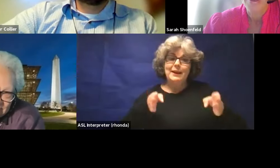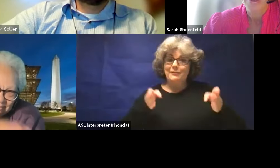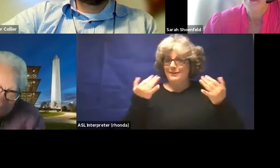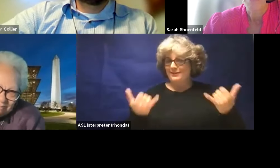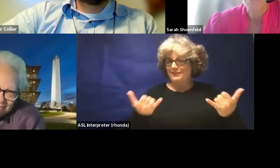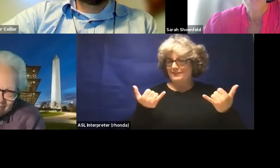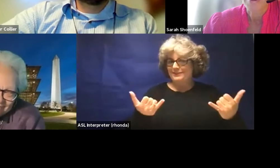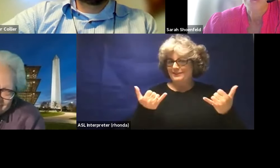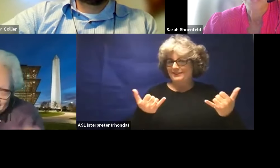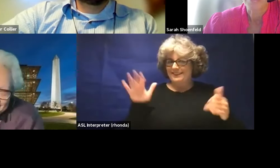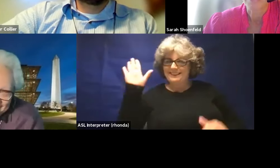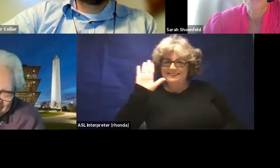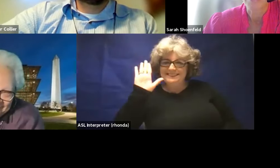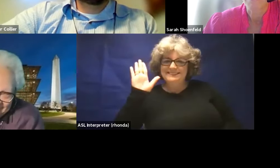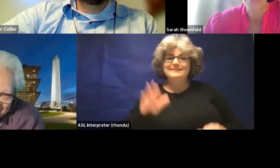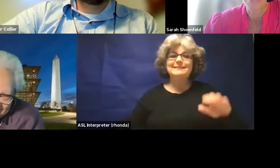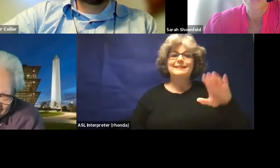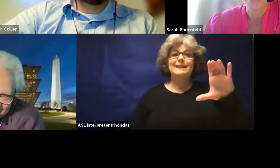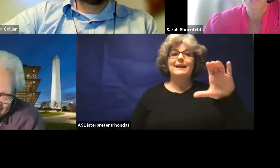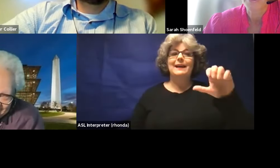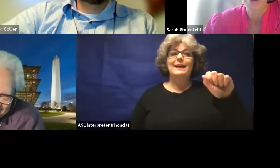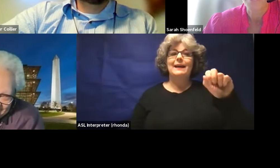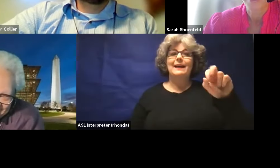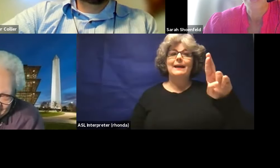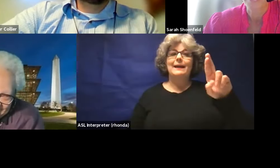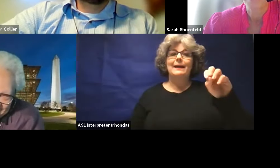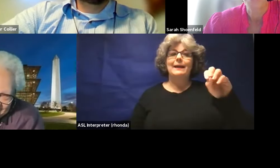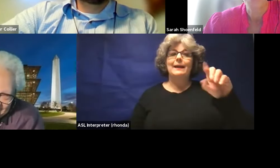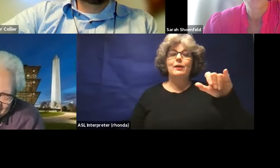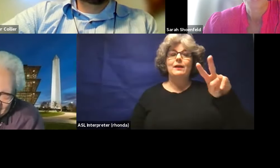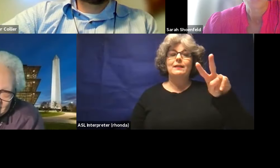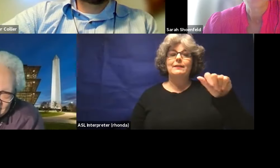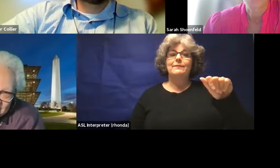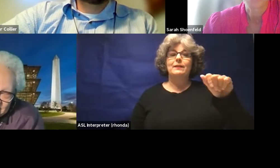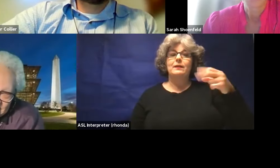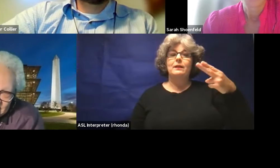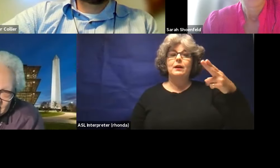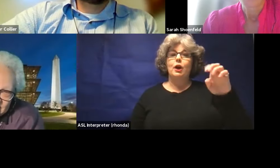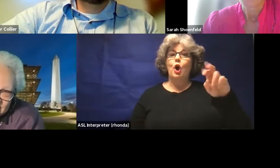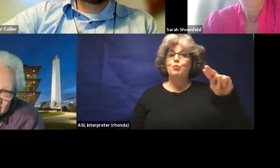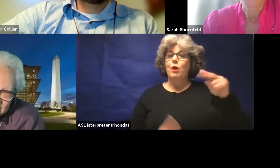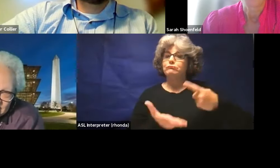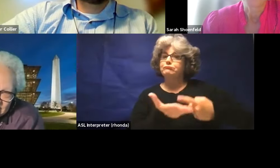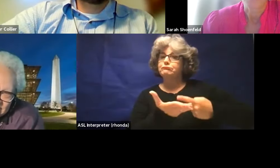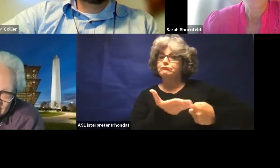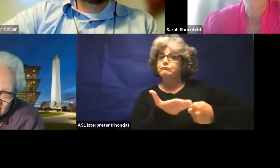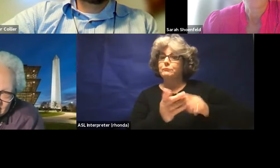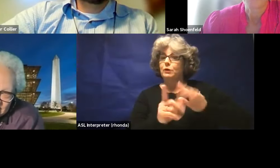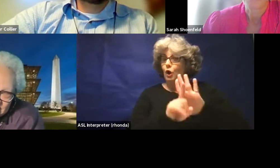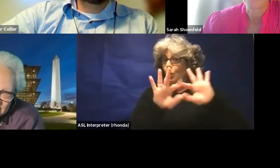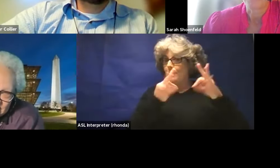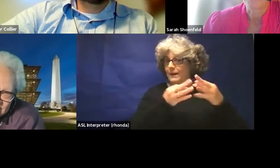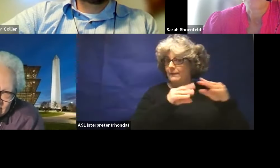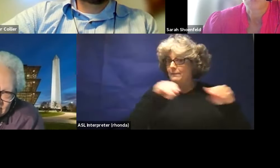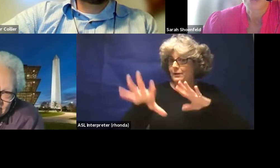today from our project, Cara Olivia Haran, also talked about in her interview with me. Cara Olivia's family moved